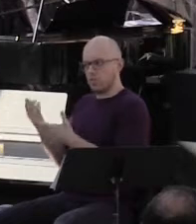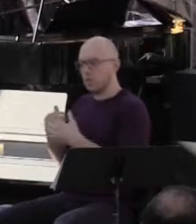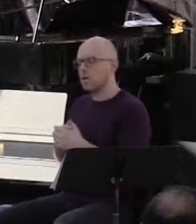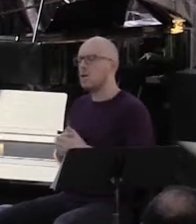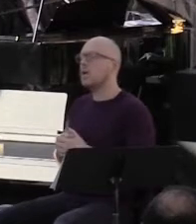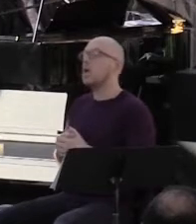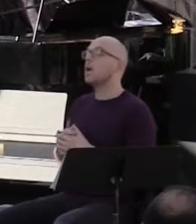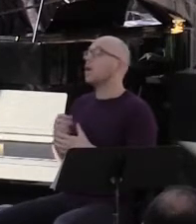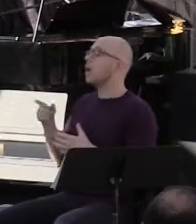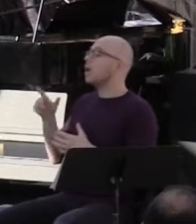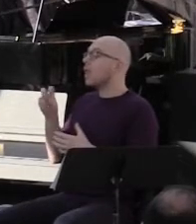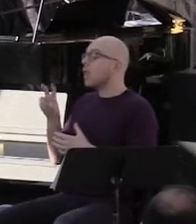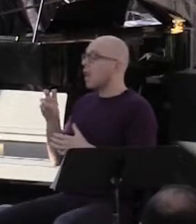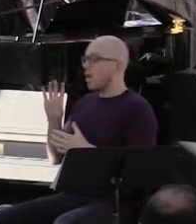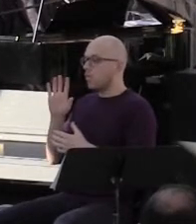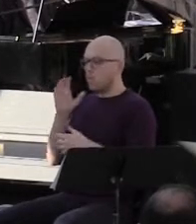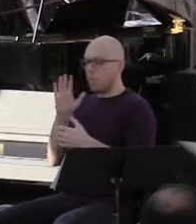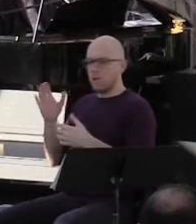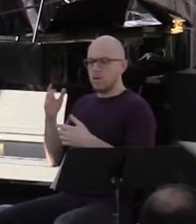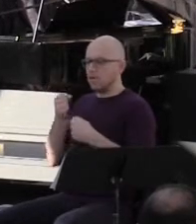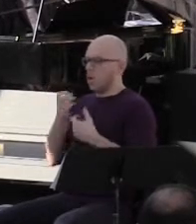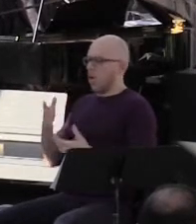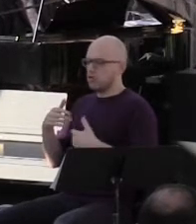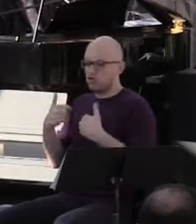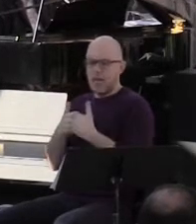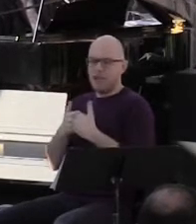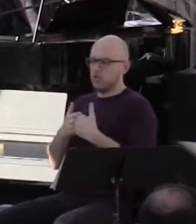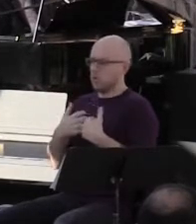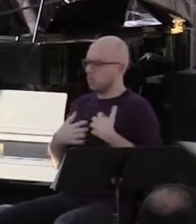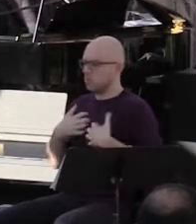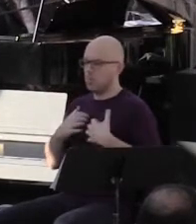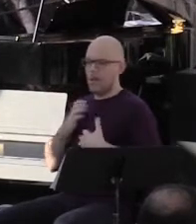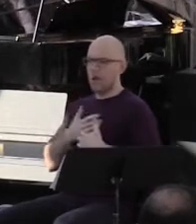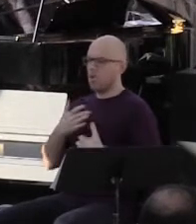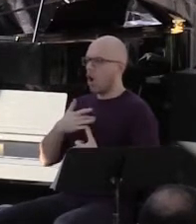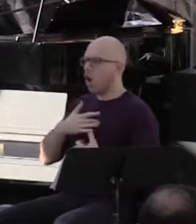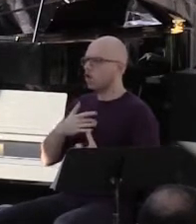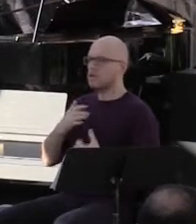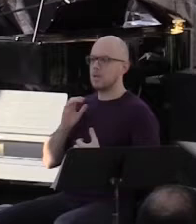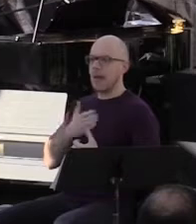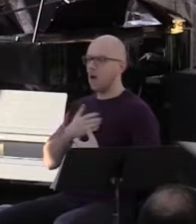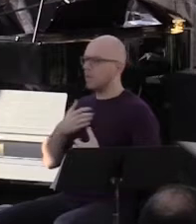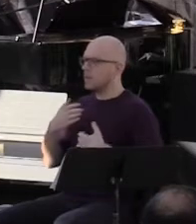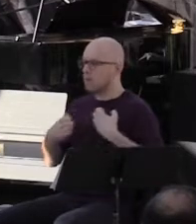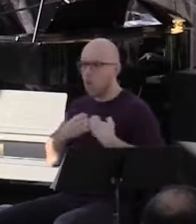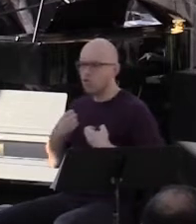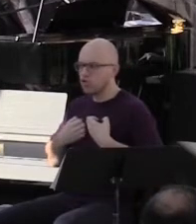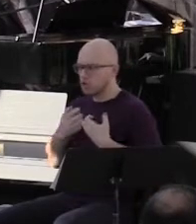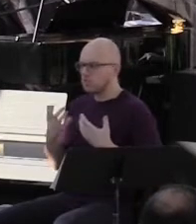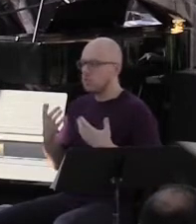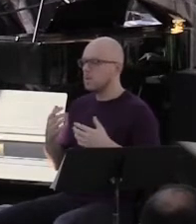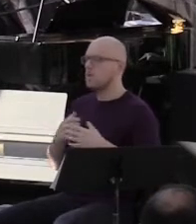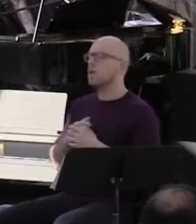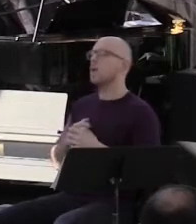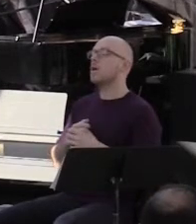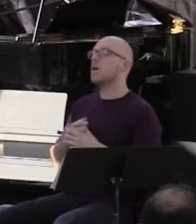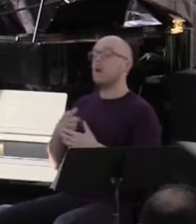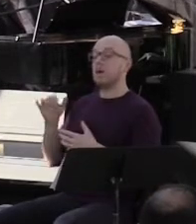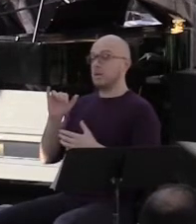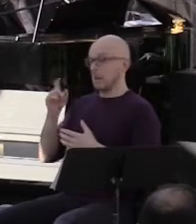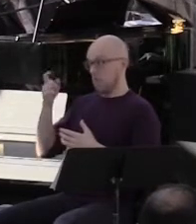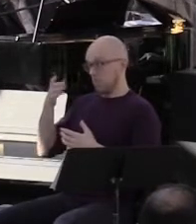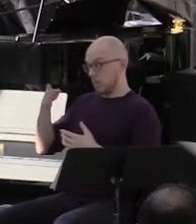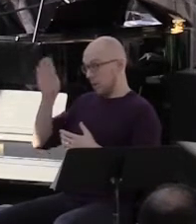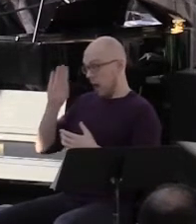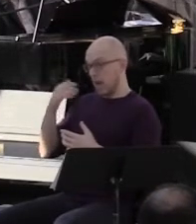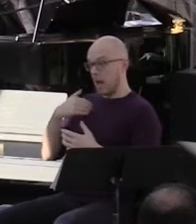Love challenges our hearts and our emotions for other human beings. Just as God has love